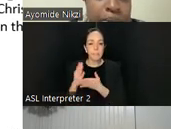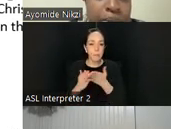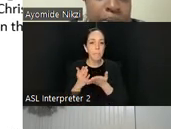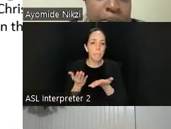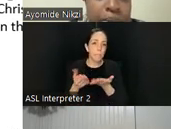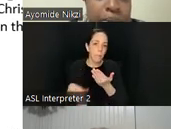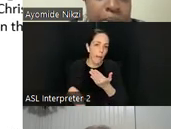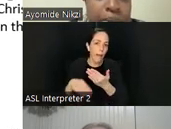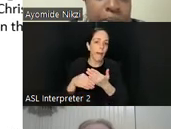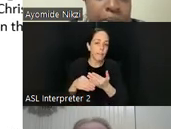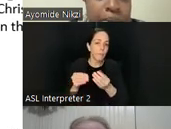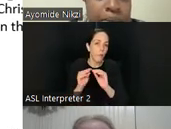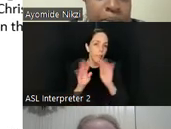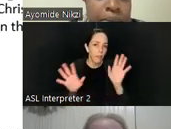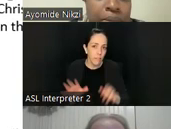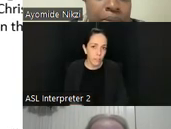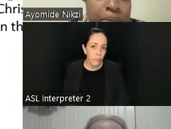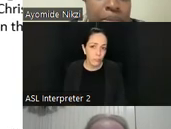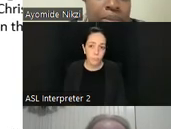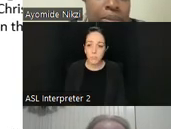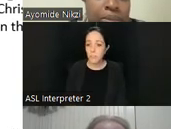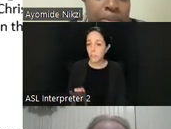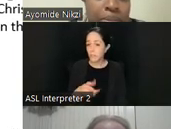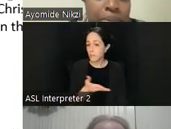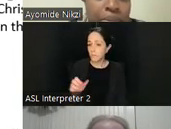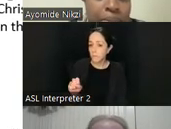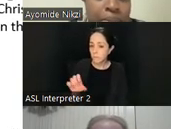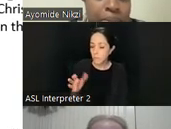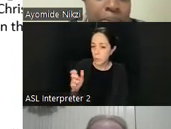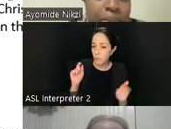that if subcommittee members would like to change that, they can.